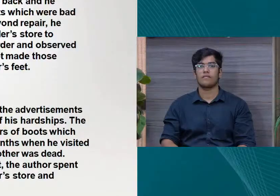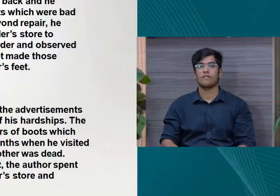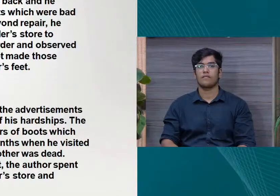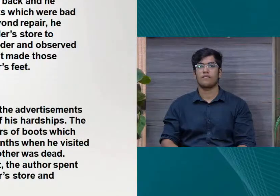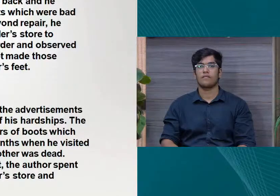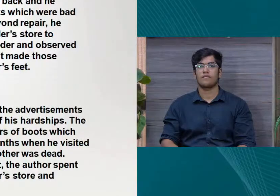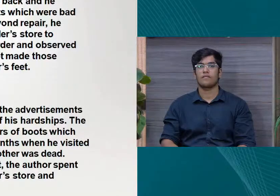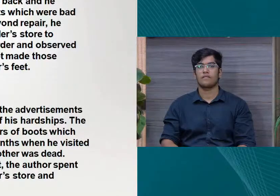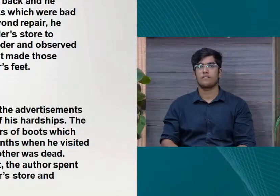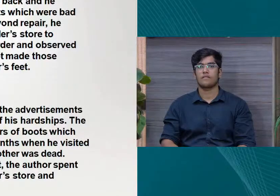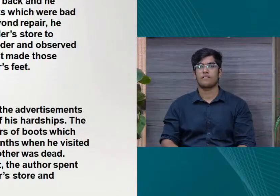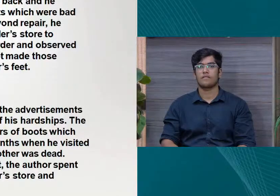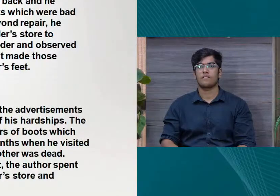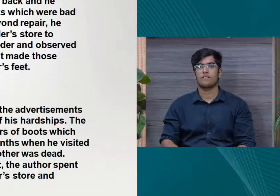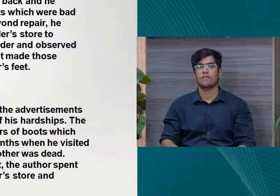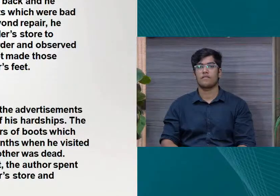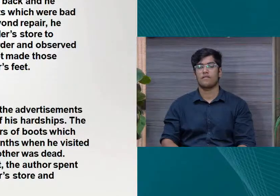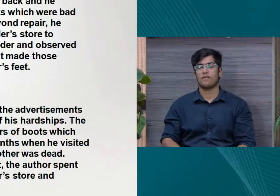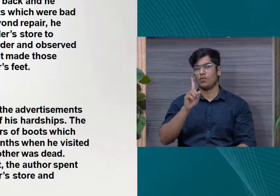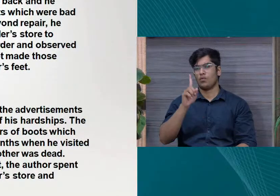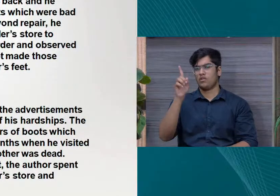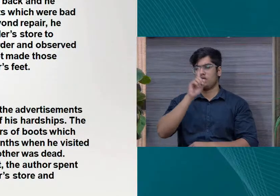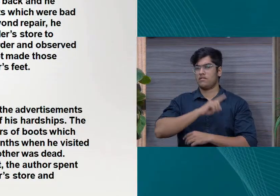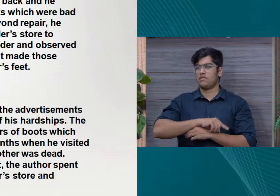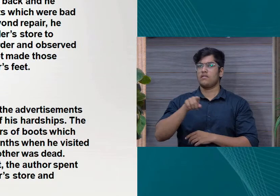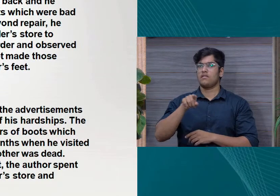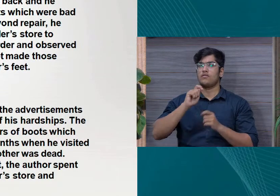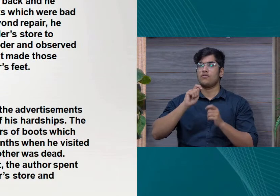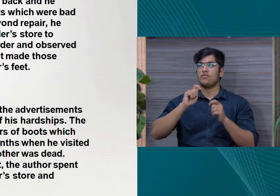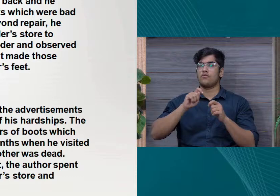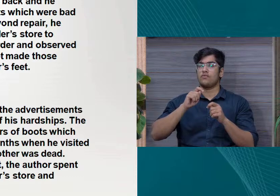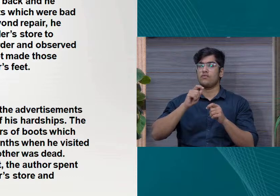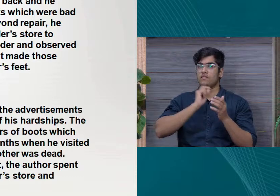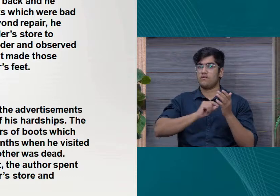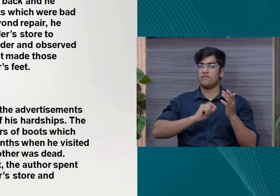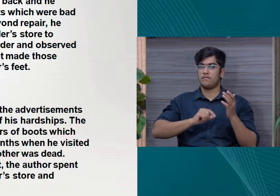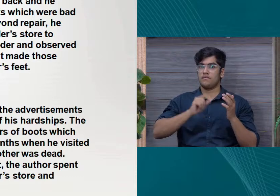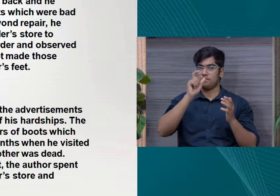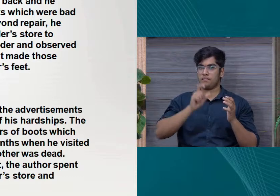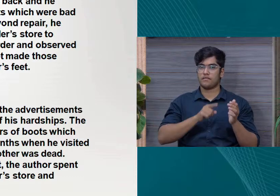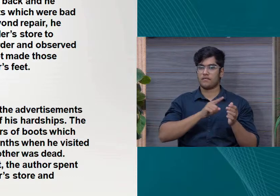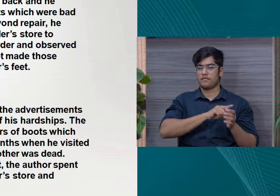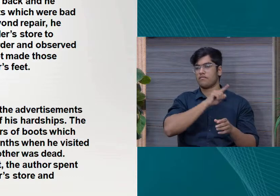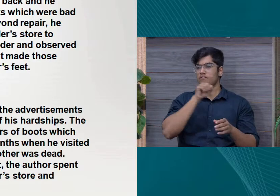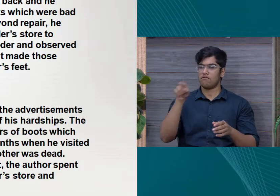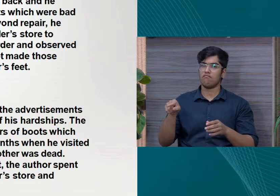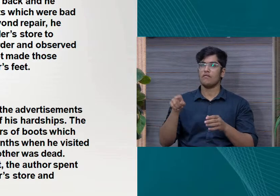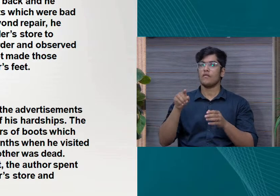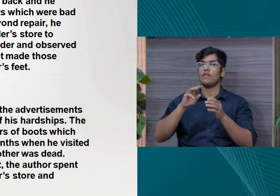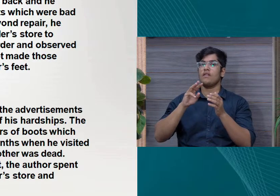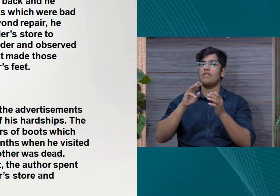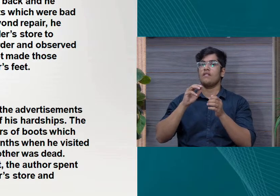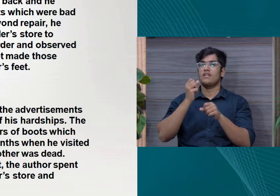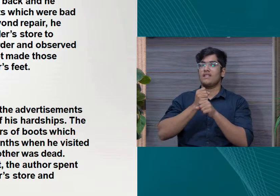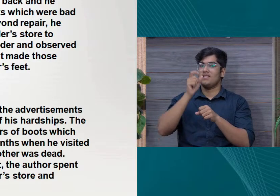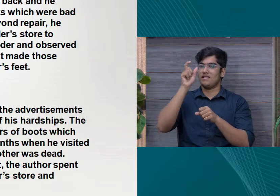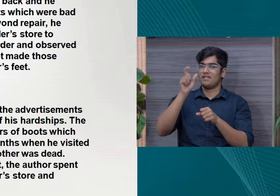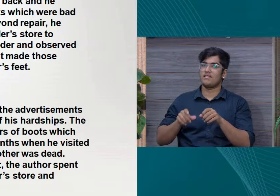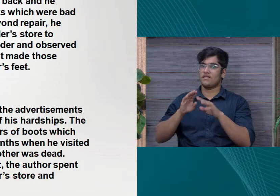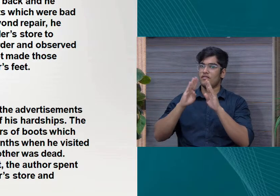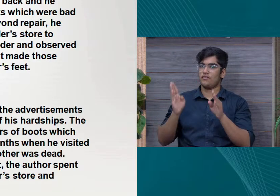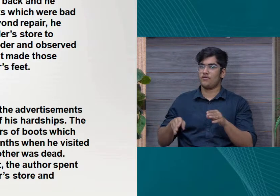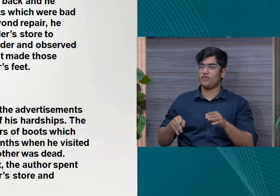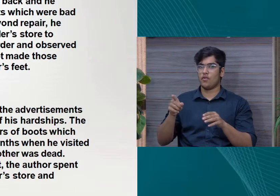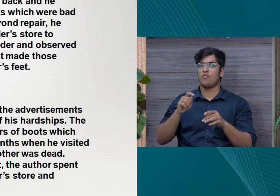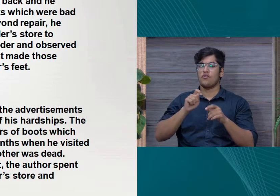on, one day the author came to Mr. Gessler with shoes